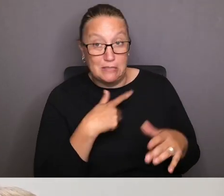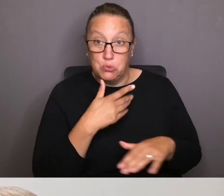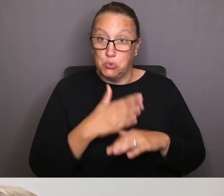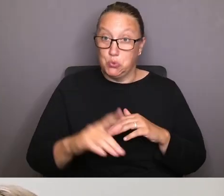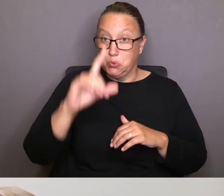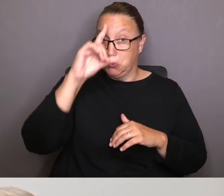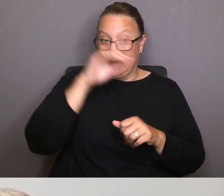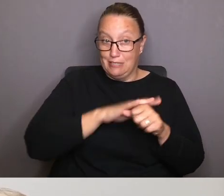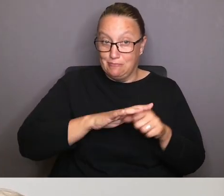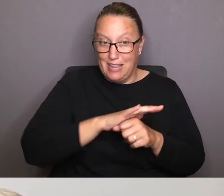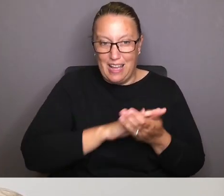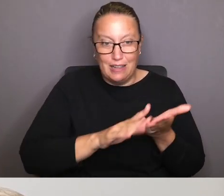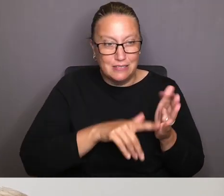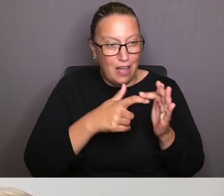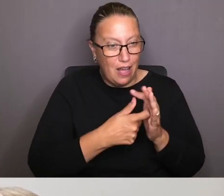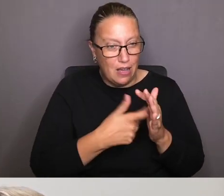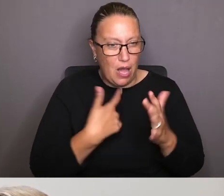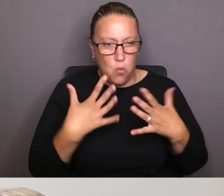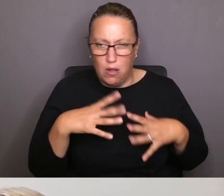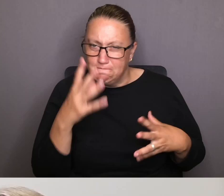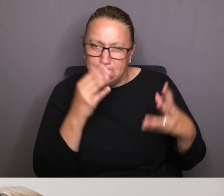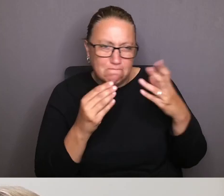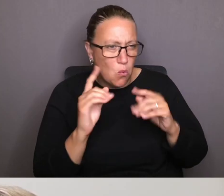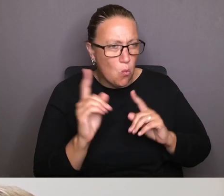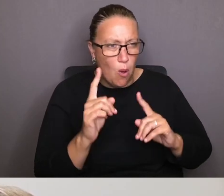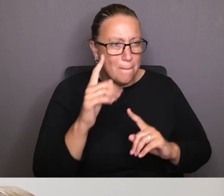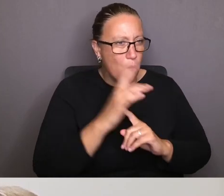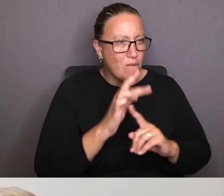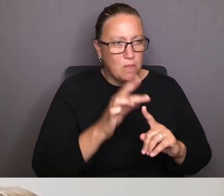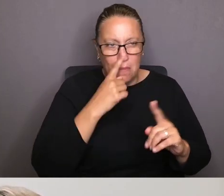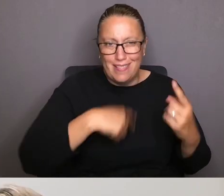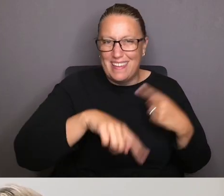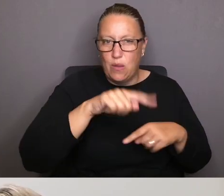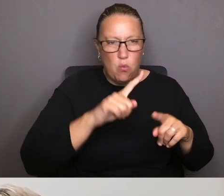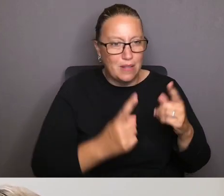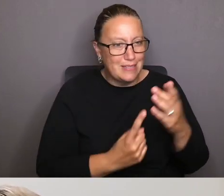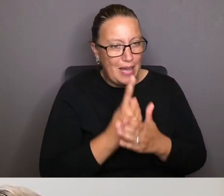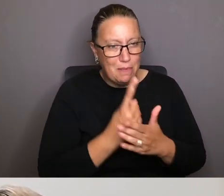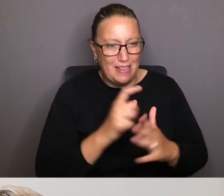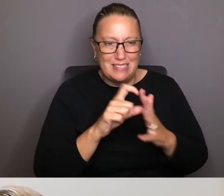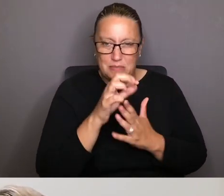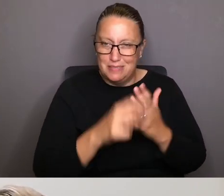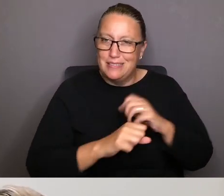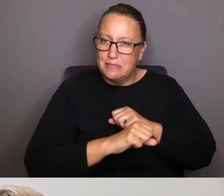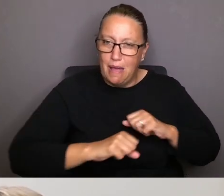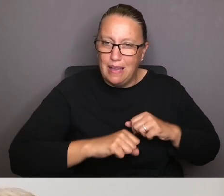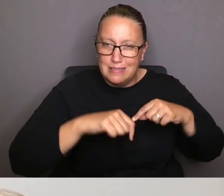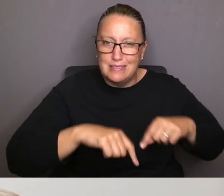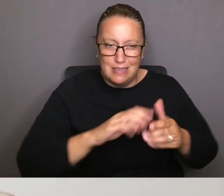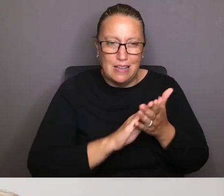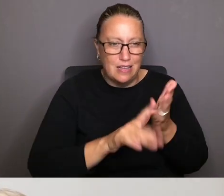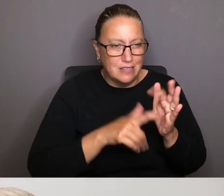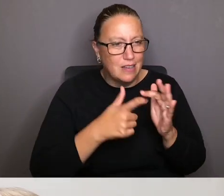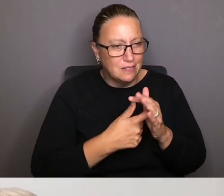with some community peers at an event, and I was